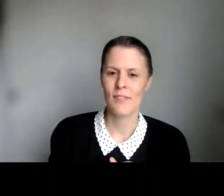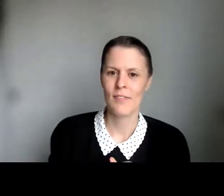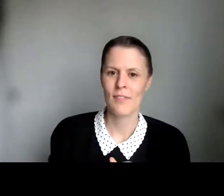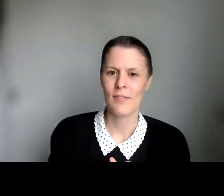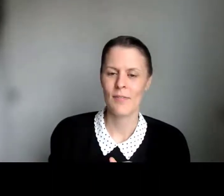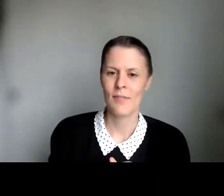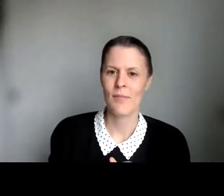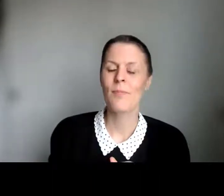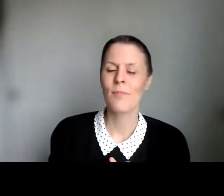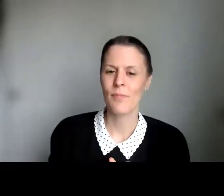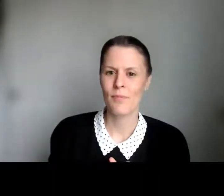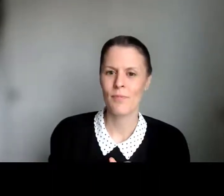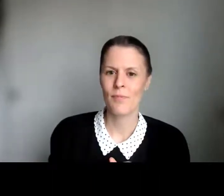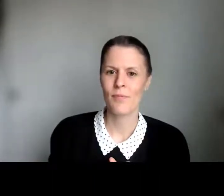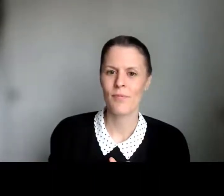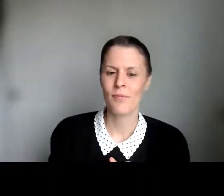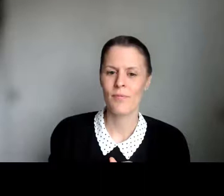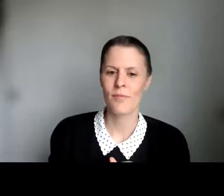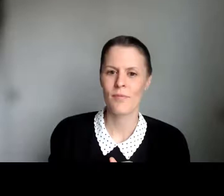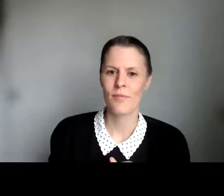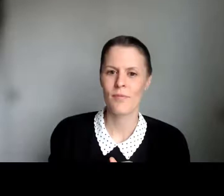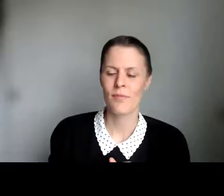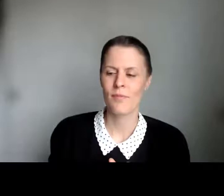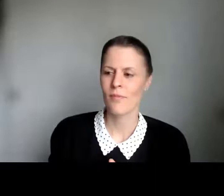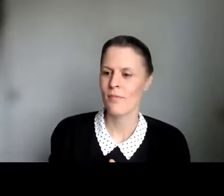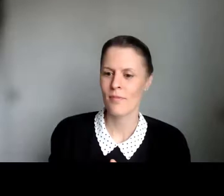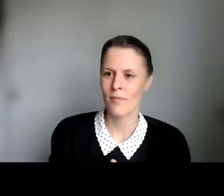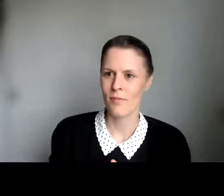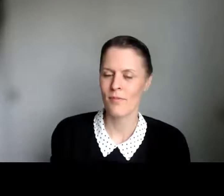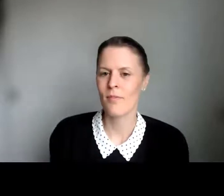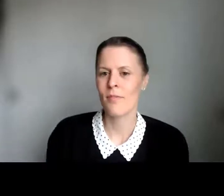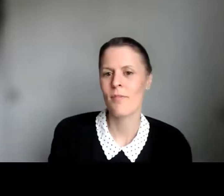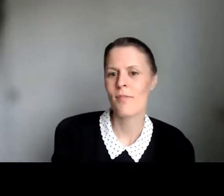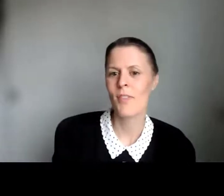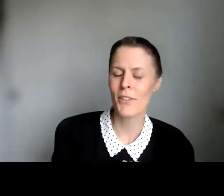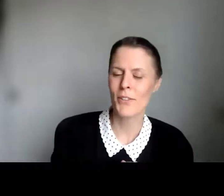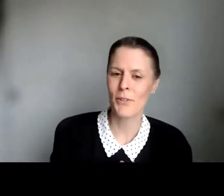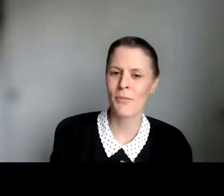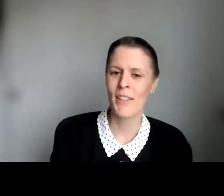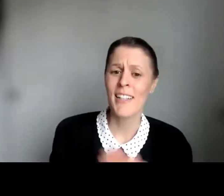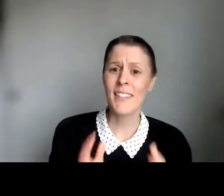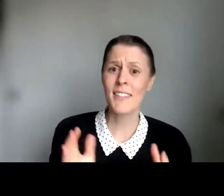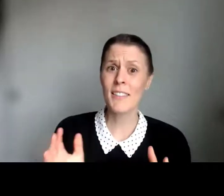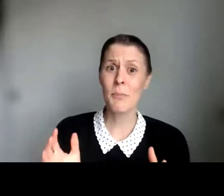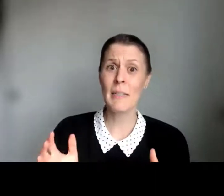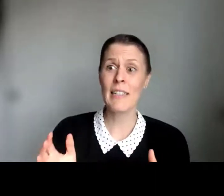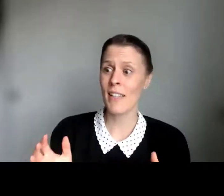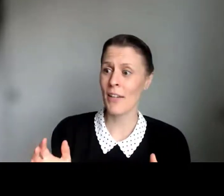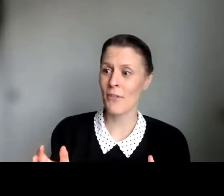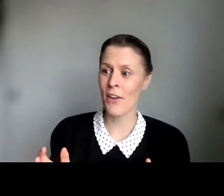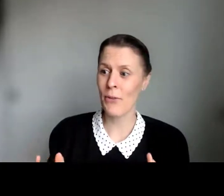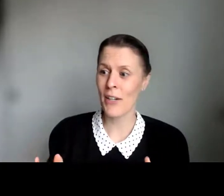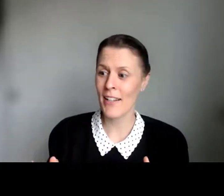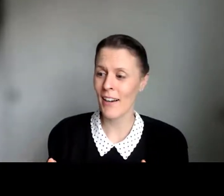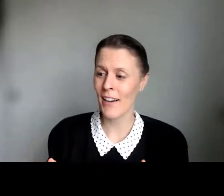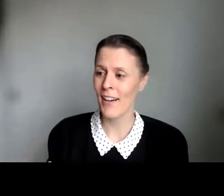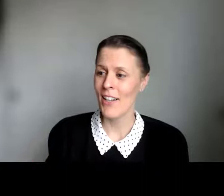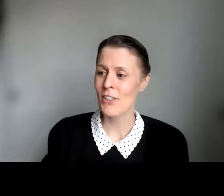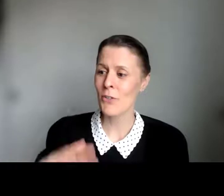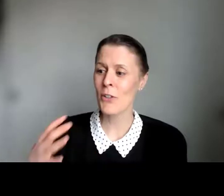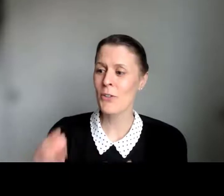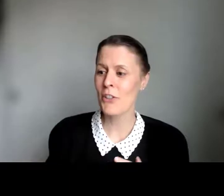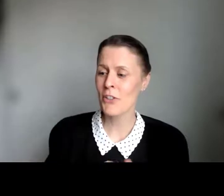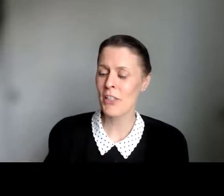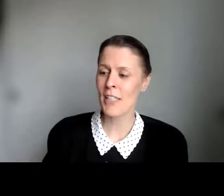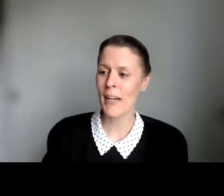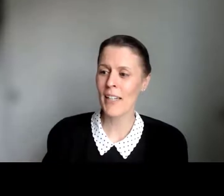to see the last couple of slides will still have an opportunity to do so. Awesome. This is the biggest slide for everyone here.